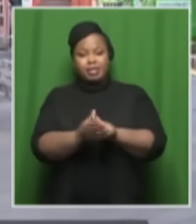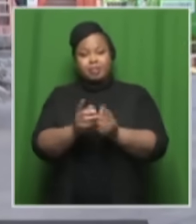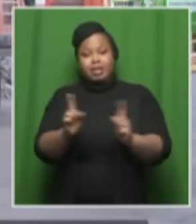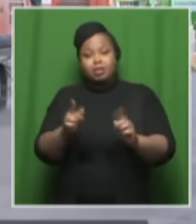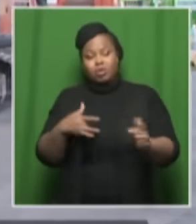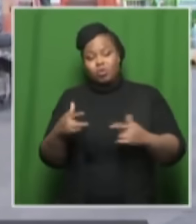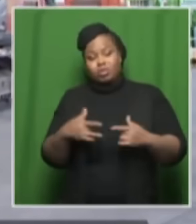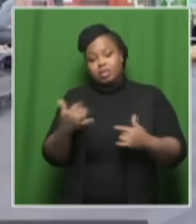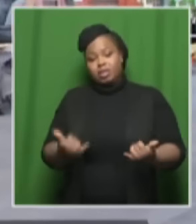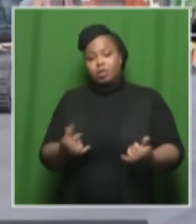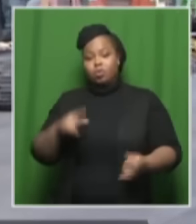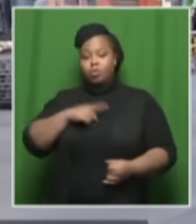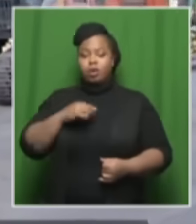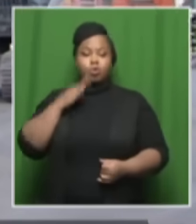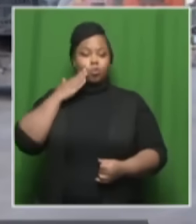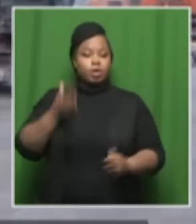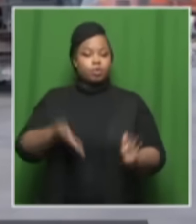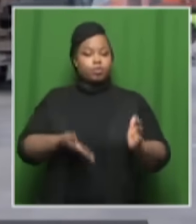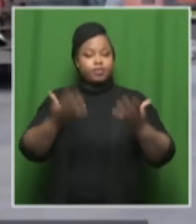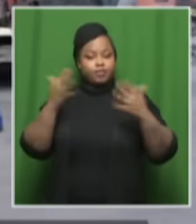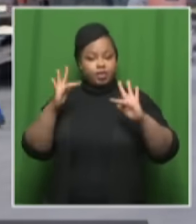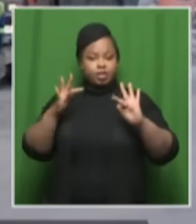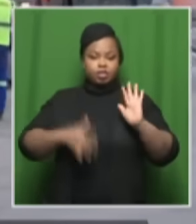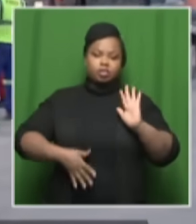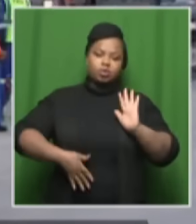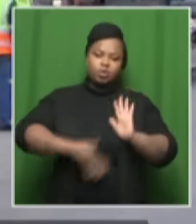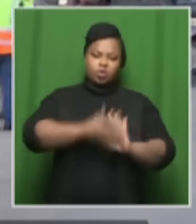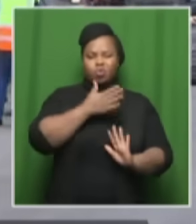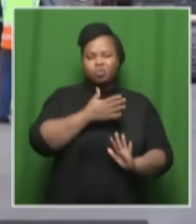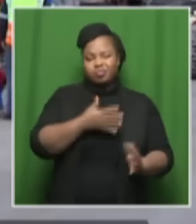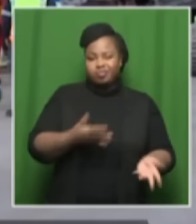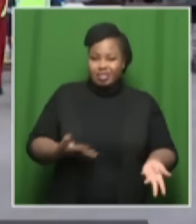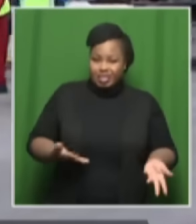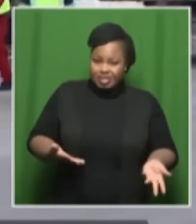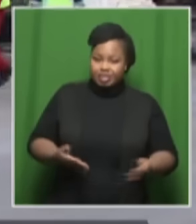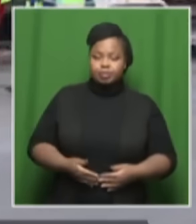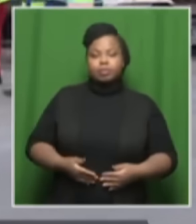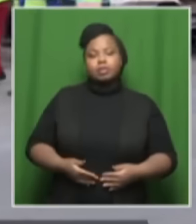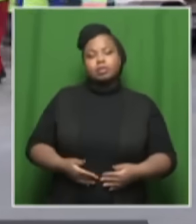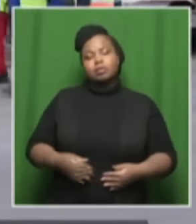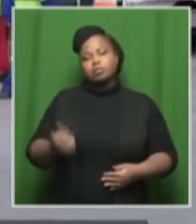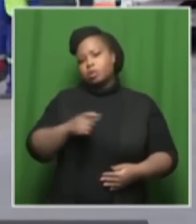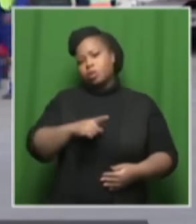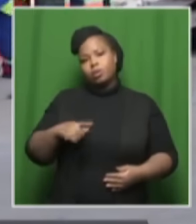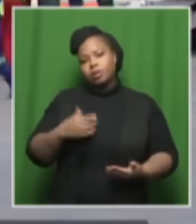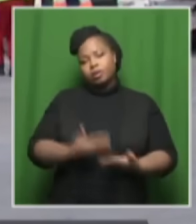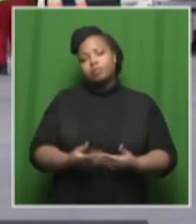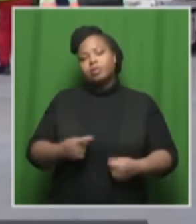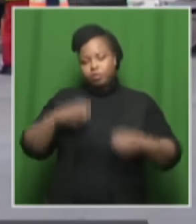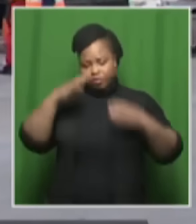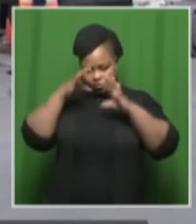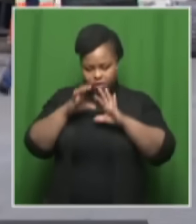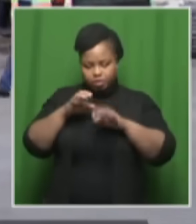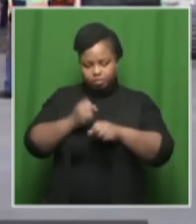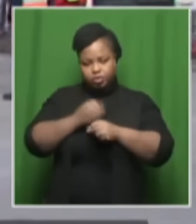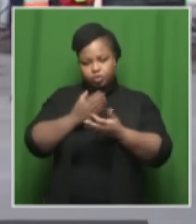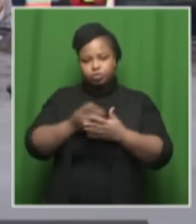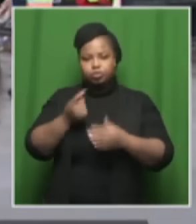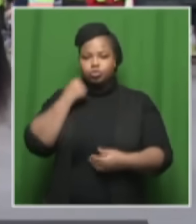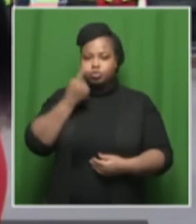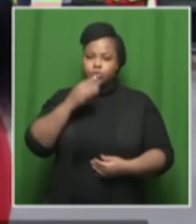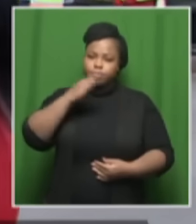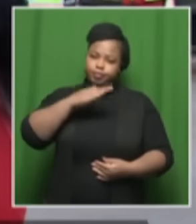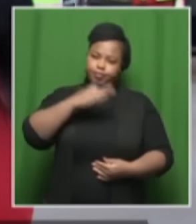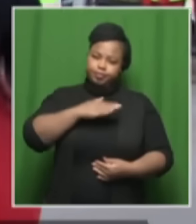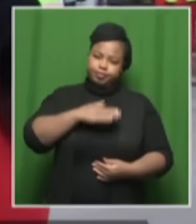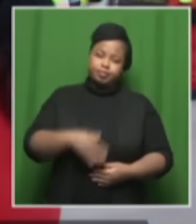moment is that when we go off-site, and it could be longer, but I mean our focus is to work towards tomorrow afternoon,